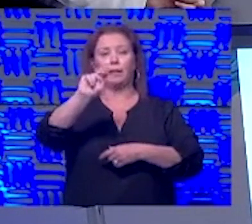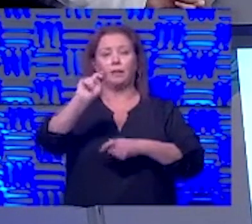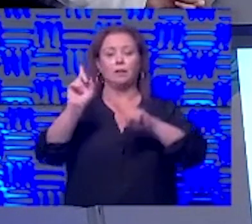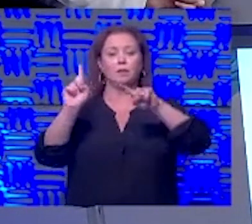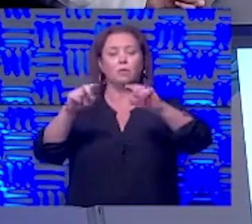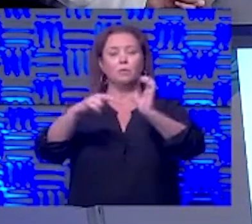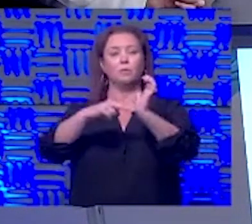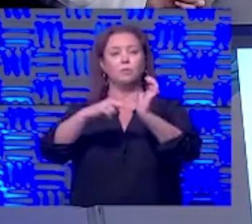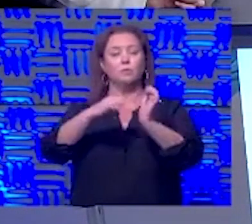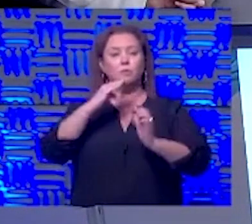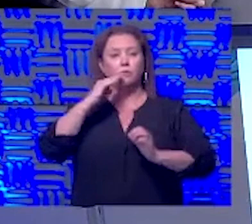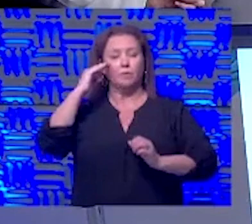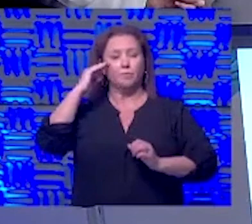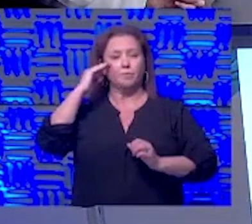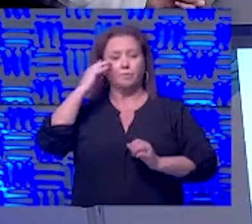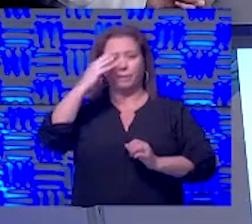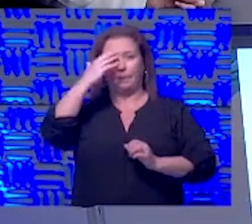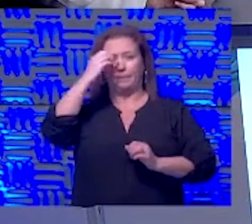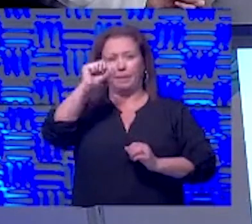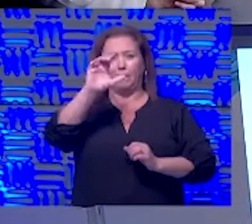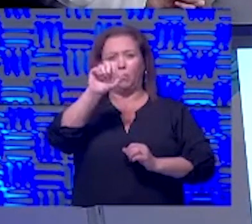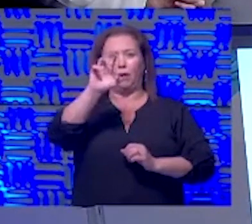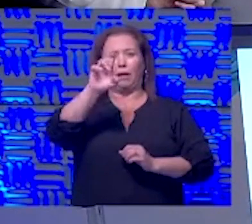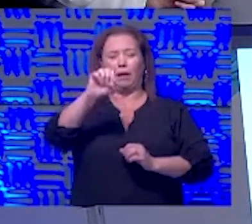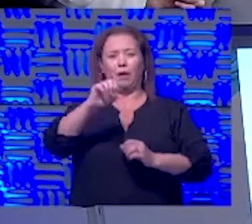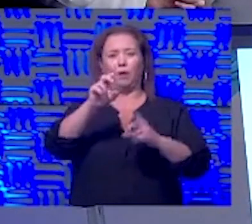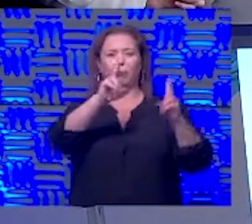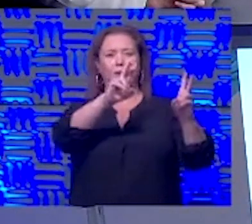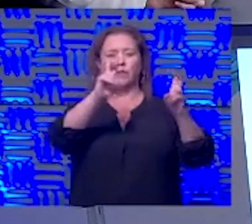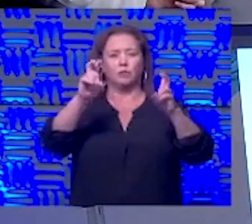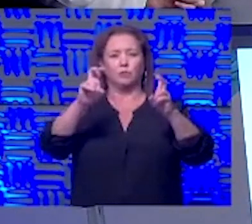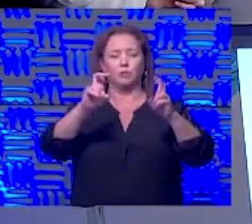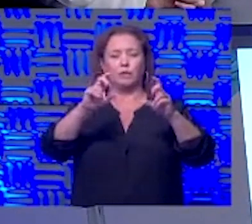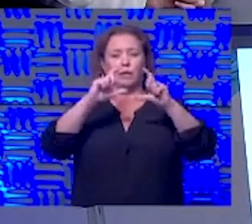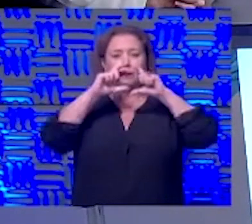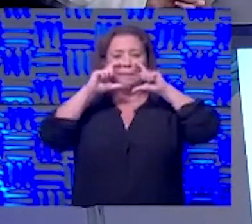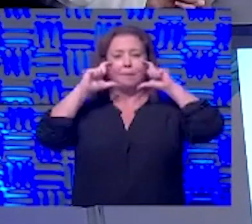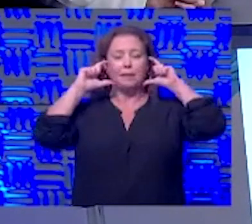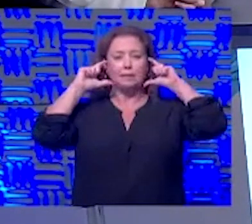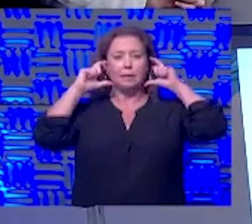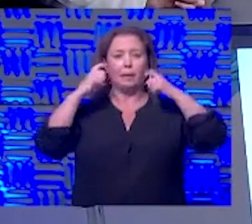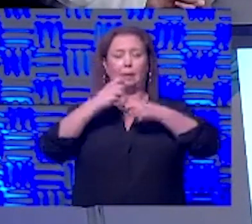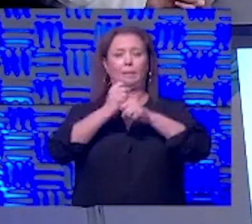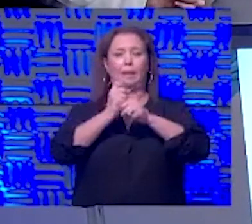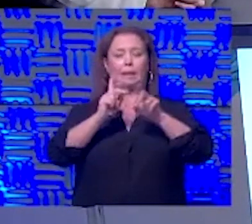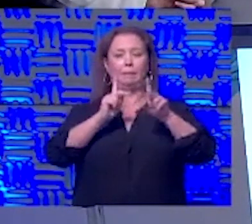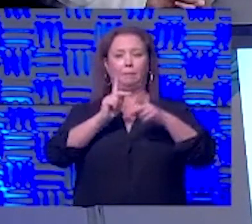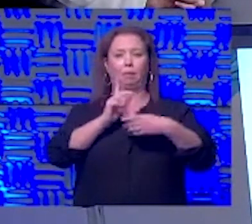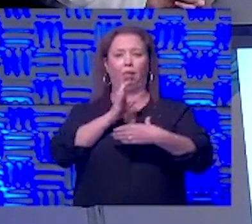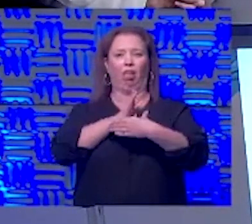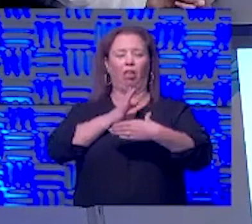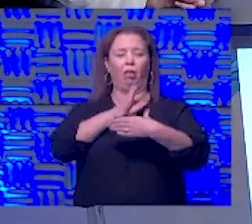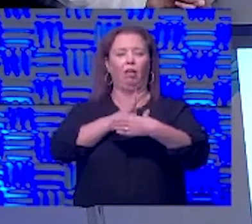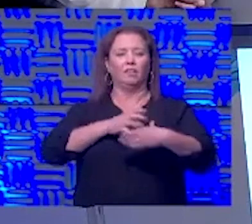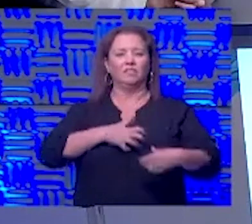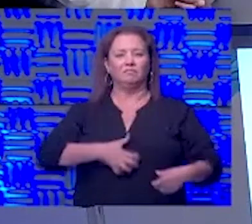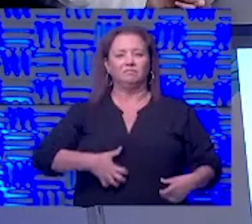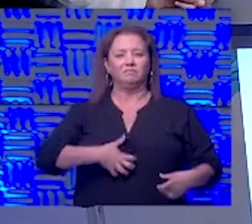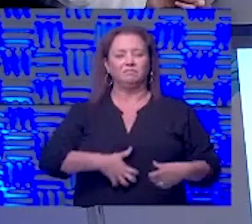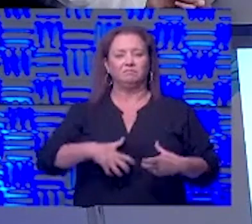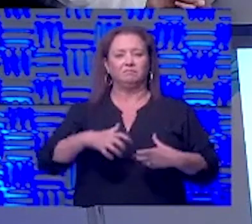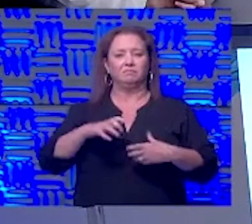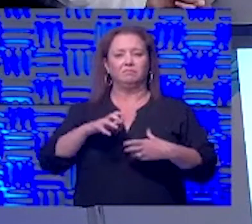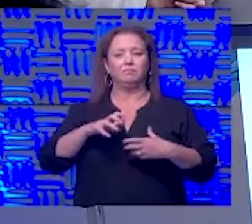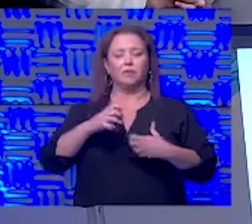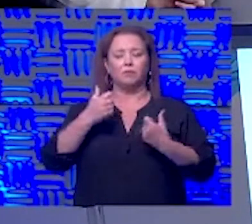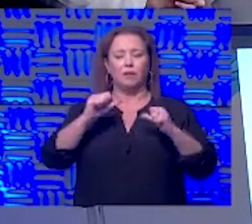nursing home. Memory care issues at this nursing home, and the masks are making people irritated and agitated as they try to